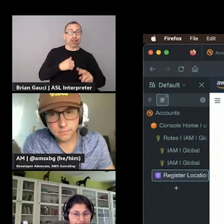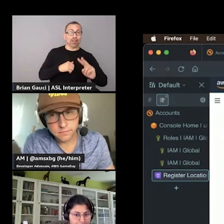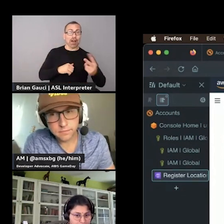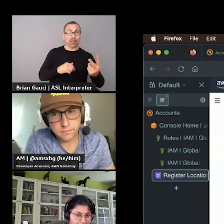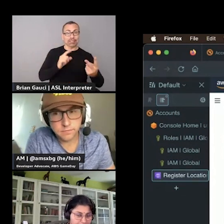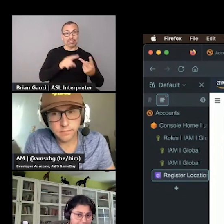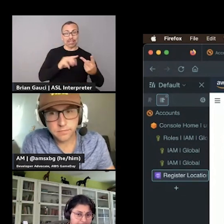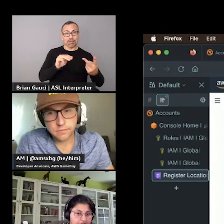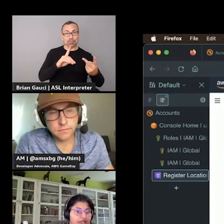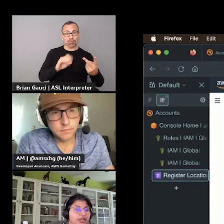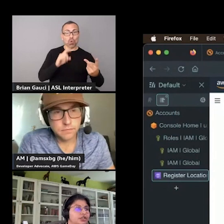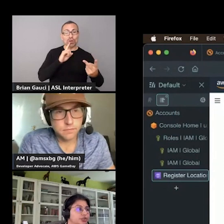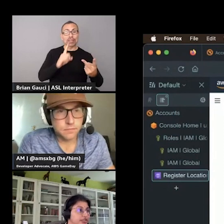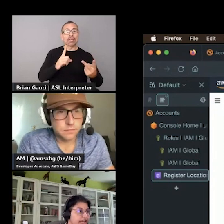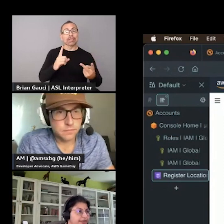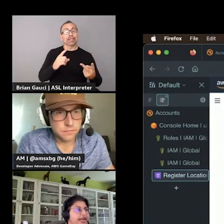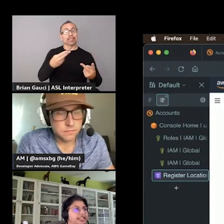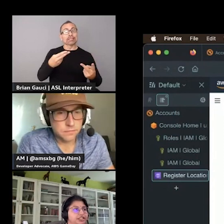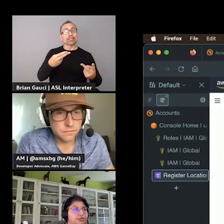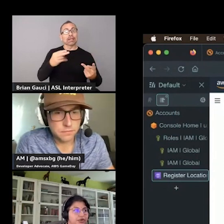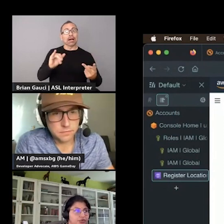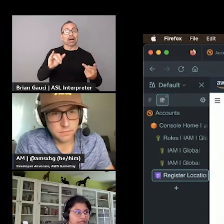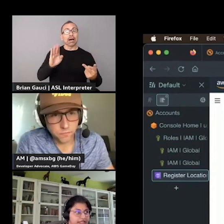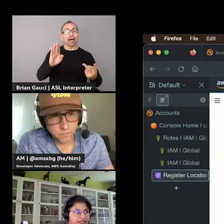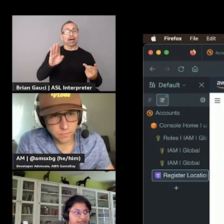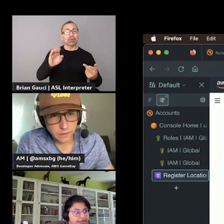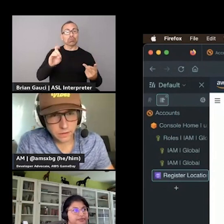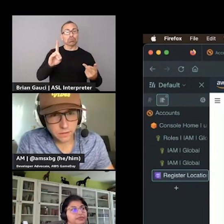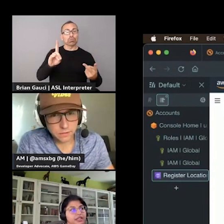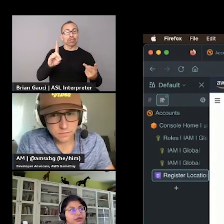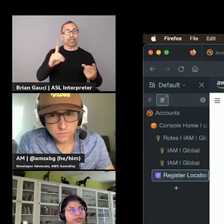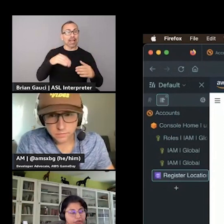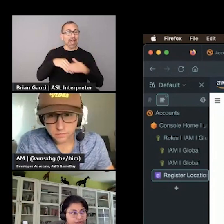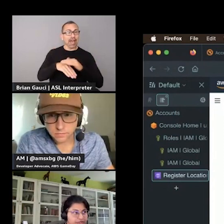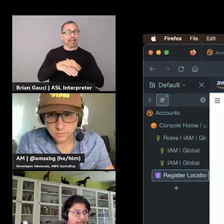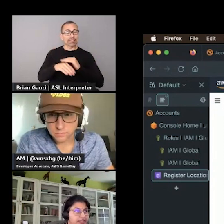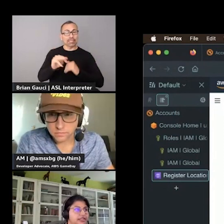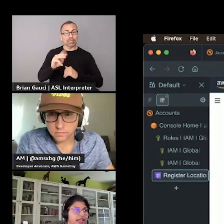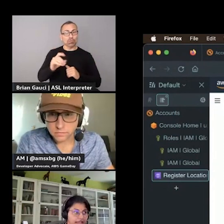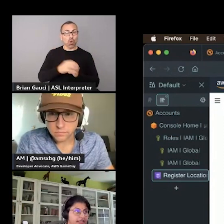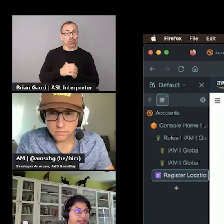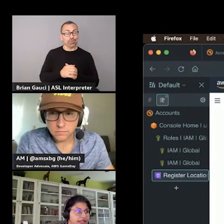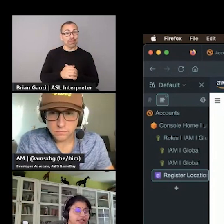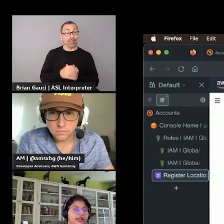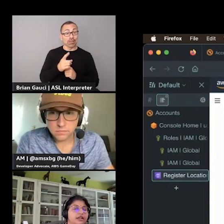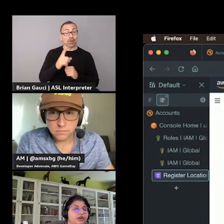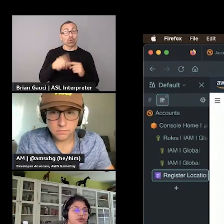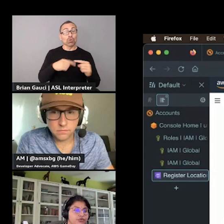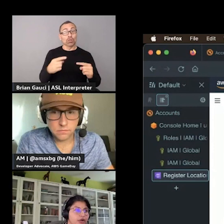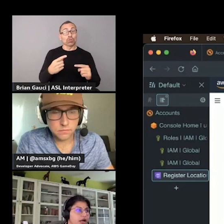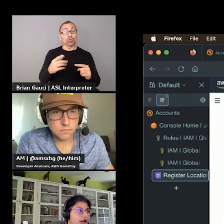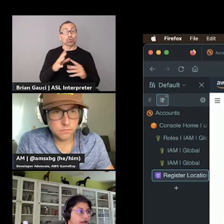hybrid access mode here. So this hybrid access mode, what it does is, when you are choosing this, hey,